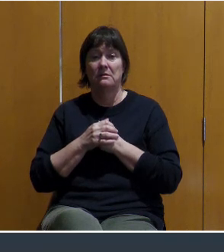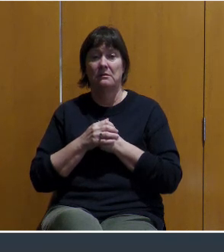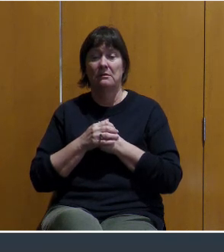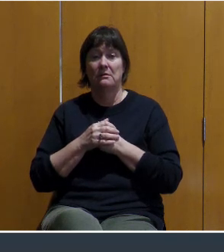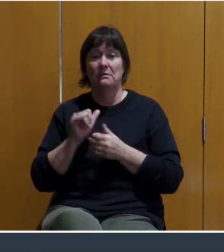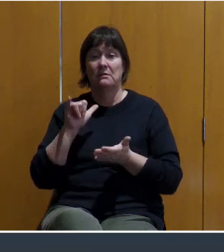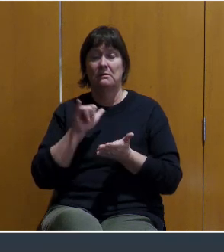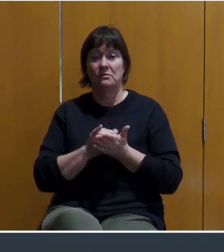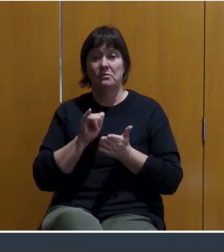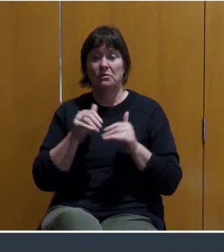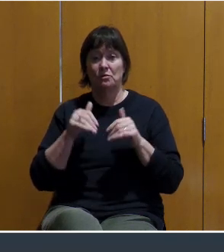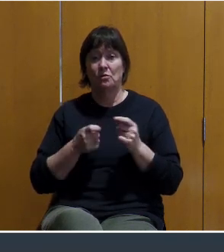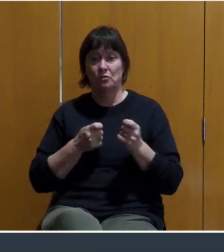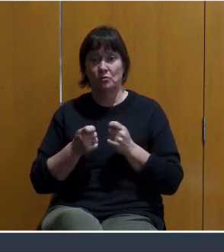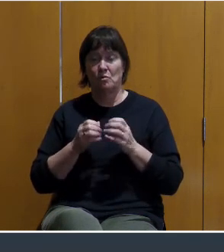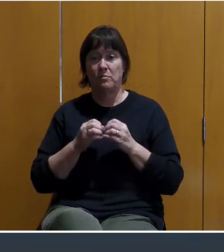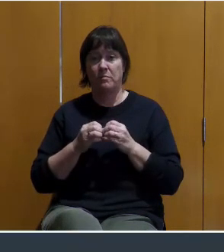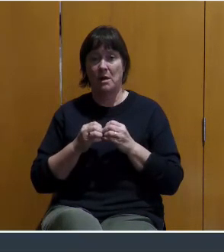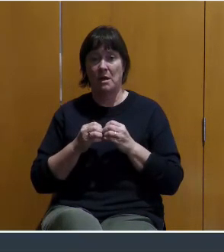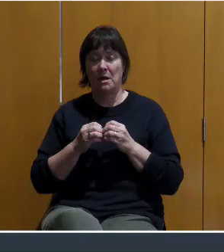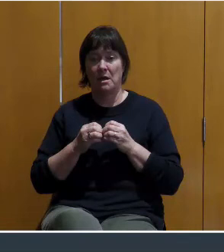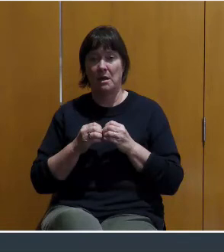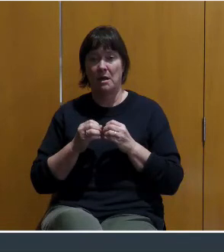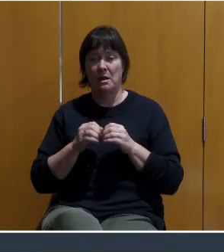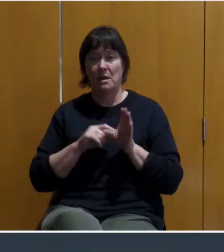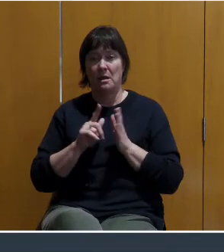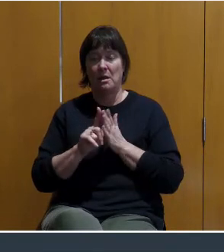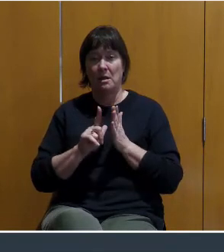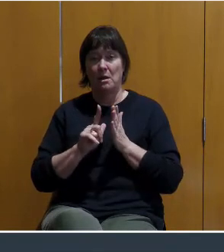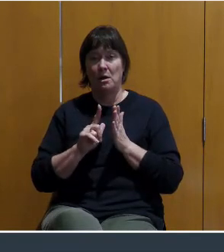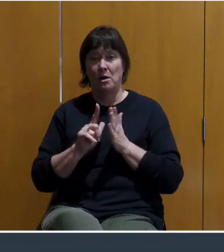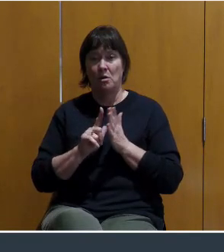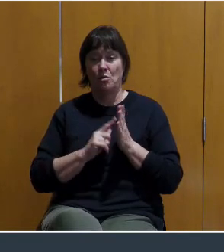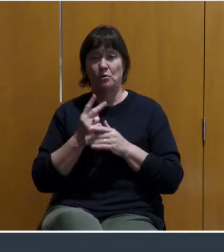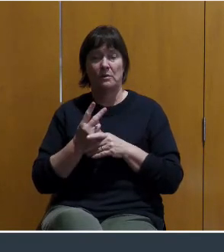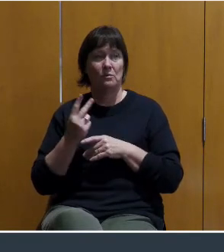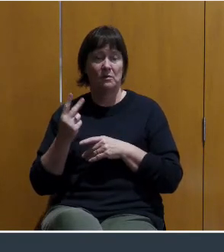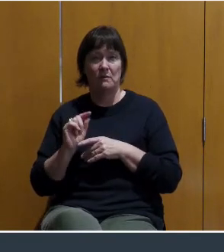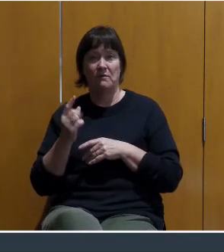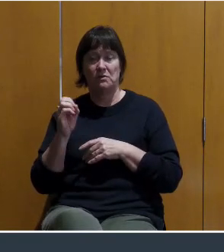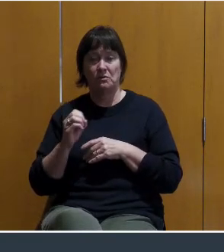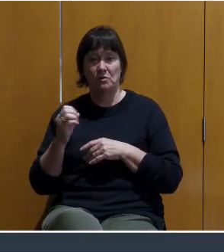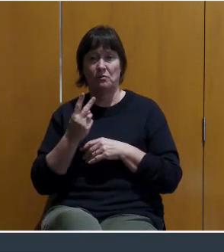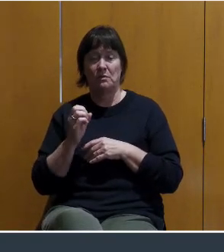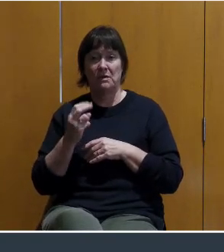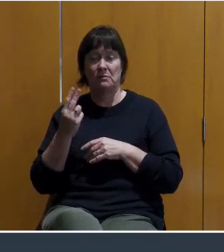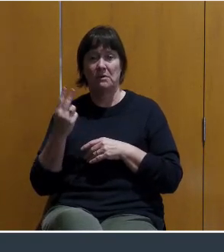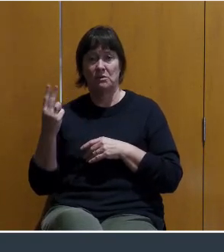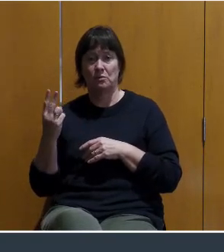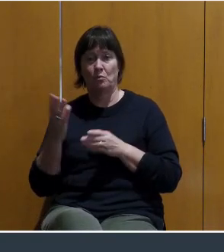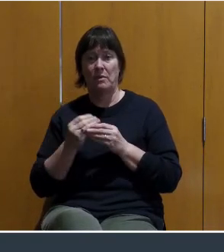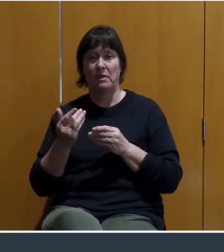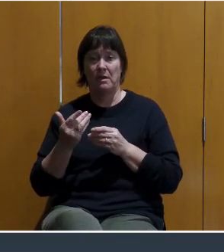Endorse the dog control bylaw law 2022 with a commencement date of the 1st of October 2022 with